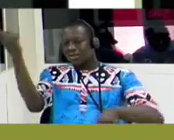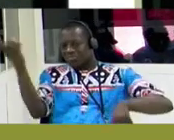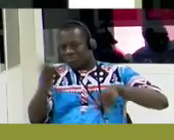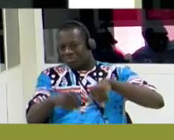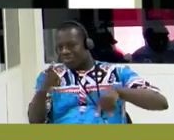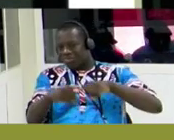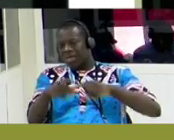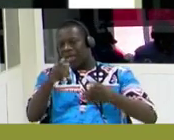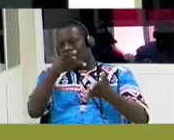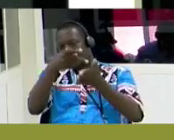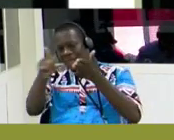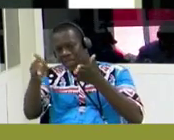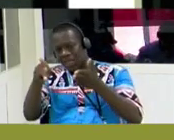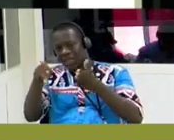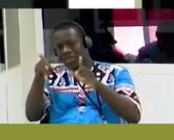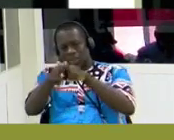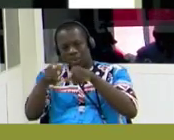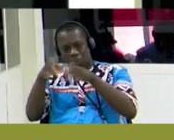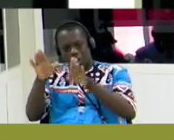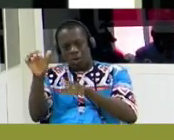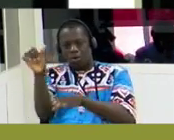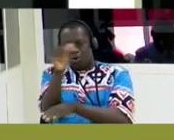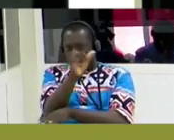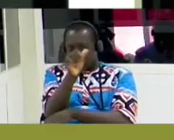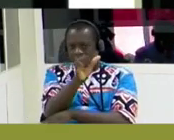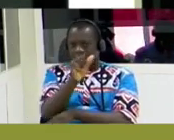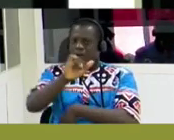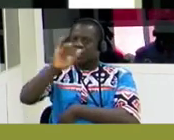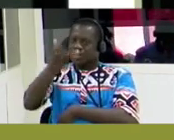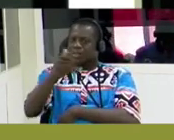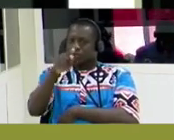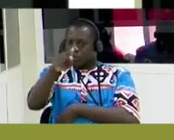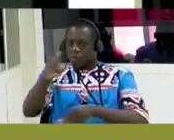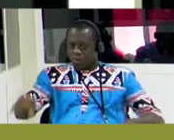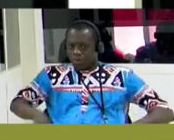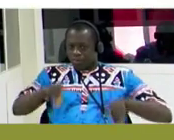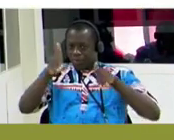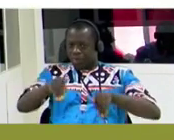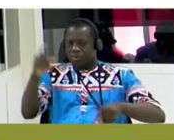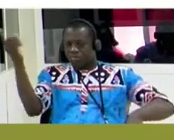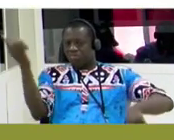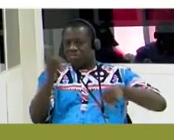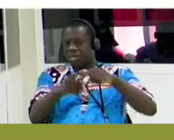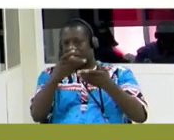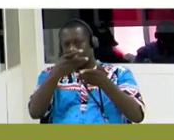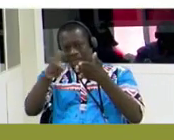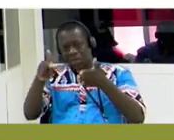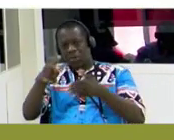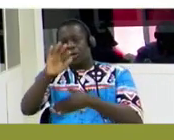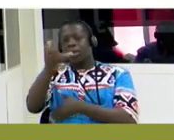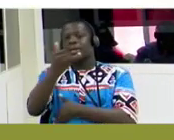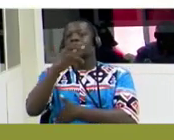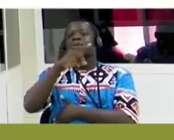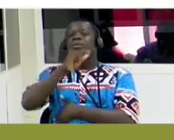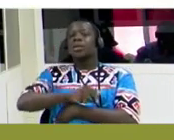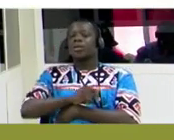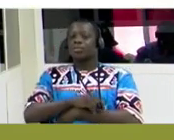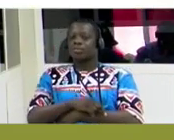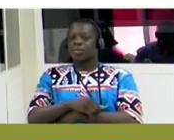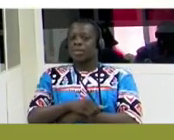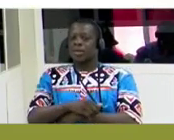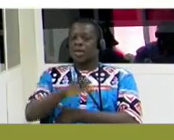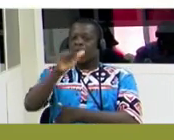the others? Yes, sir. Did you participate in the kicking and the beating? Yes, sir. Alhaji Martin, did